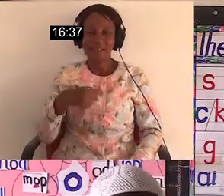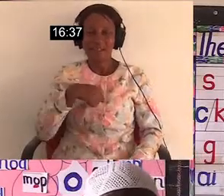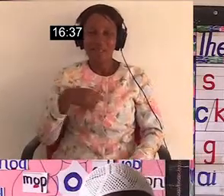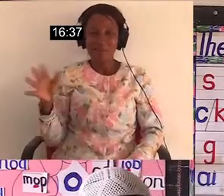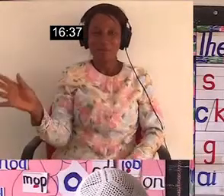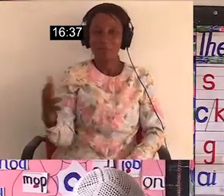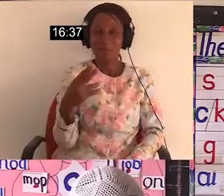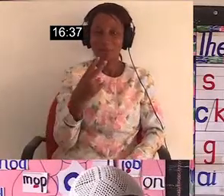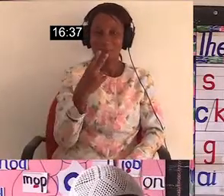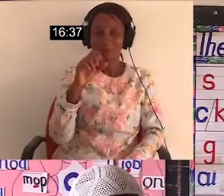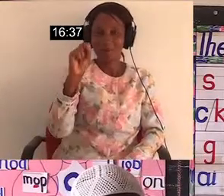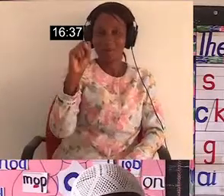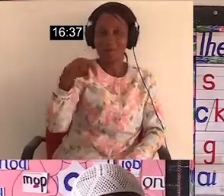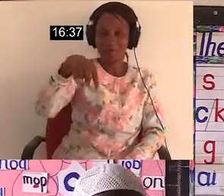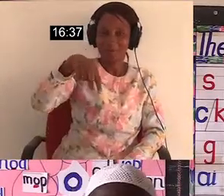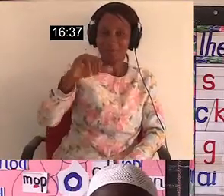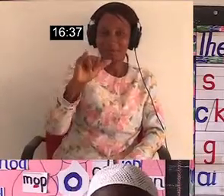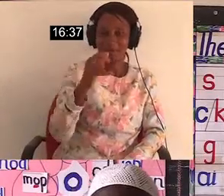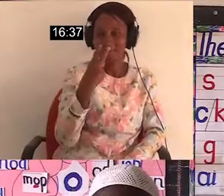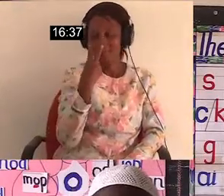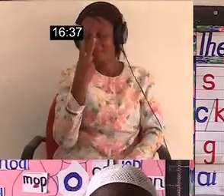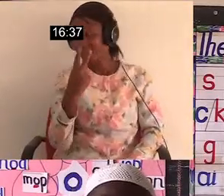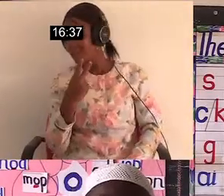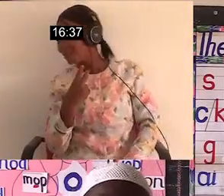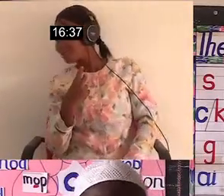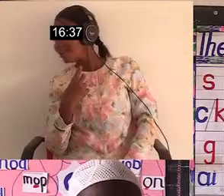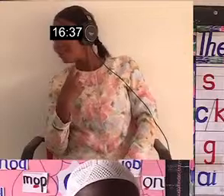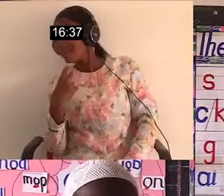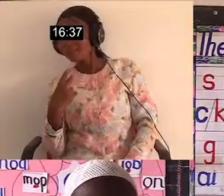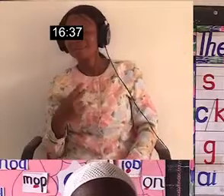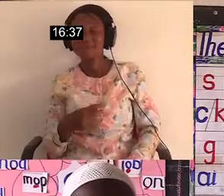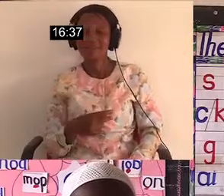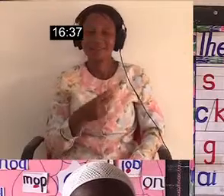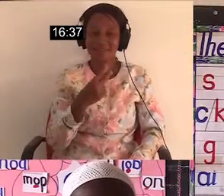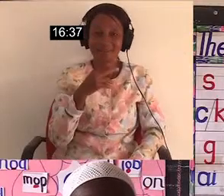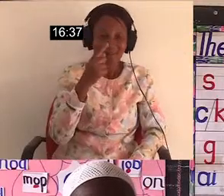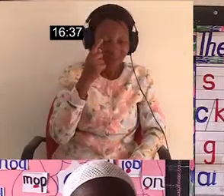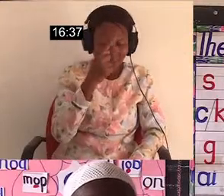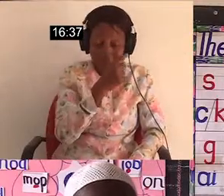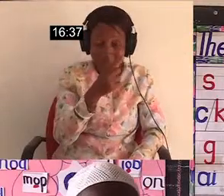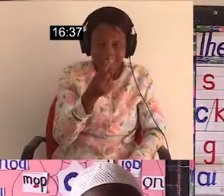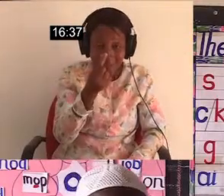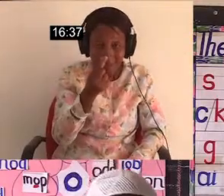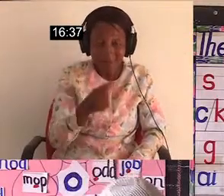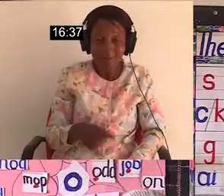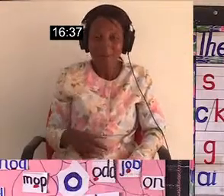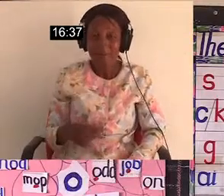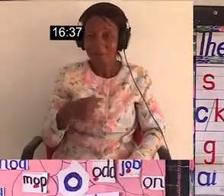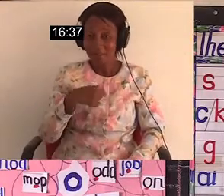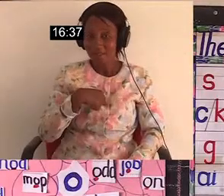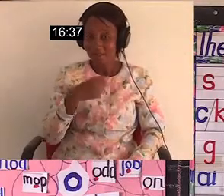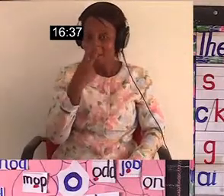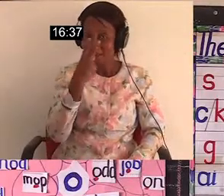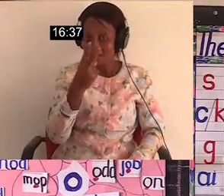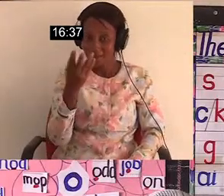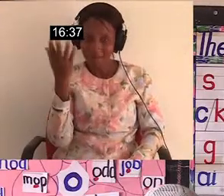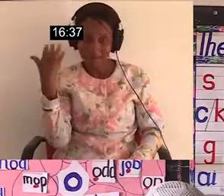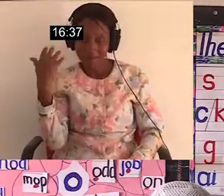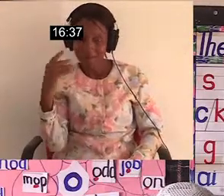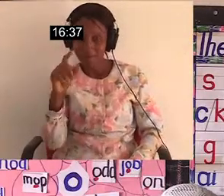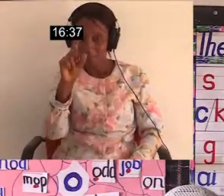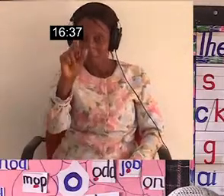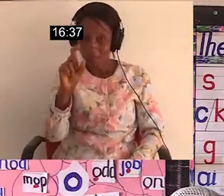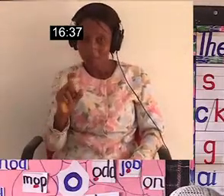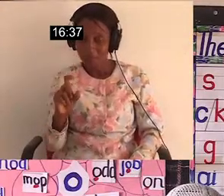I'm going to spy again. I spy with my little eyes, and I saw